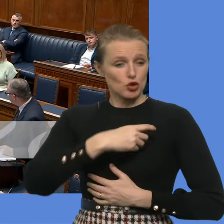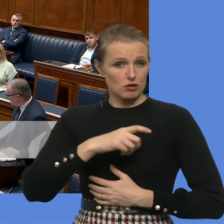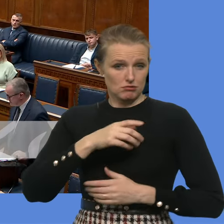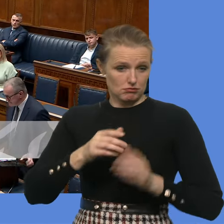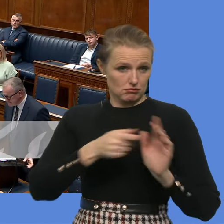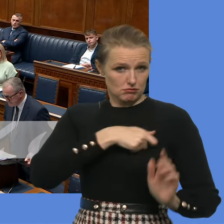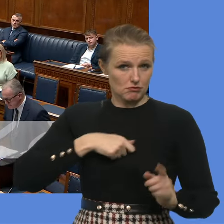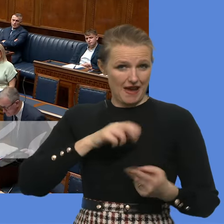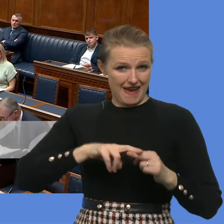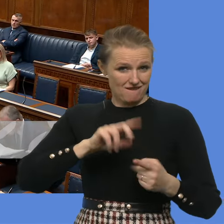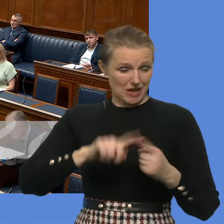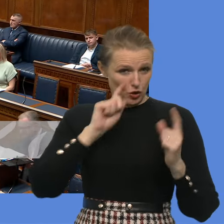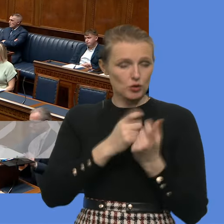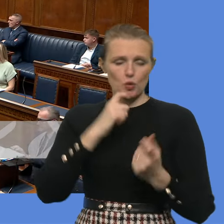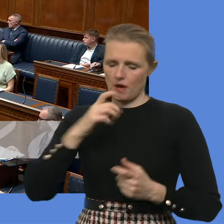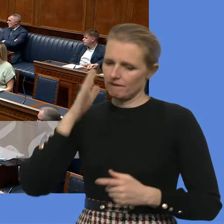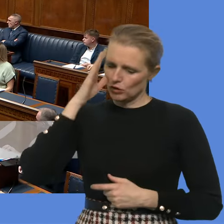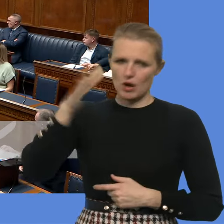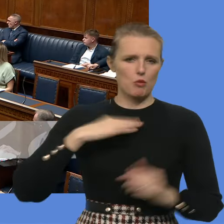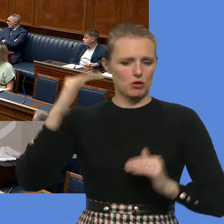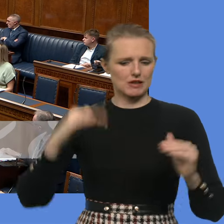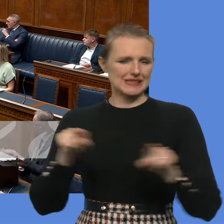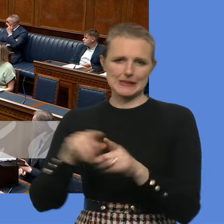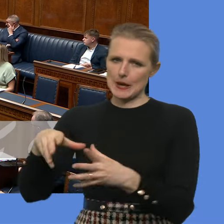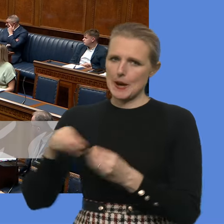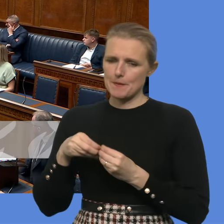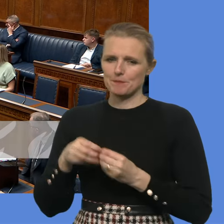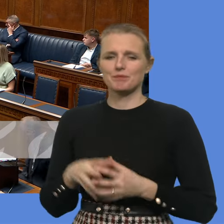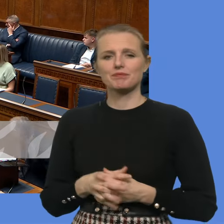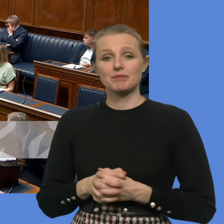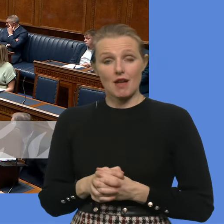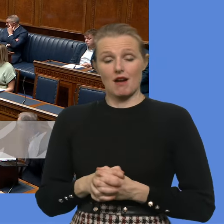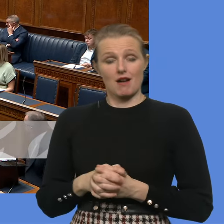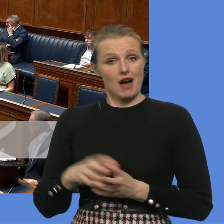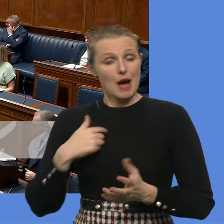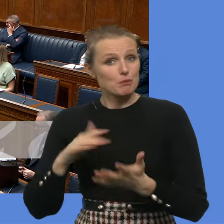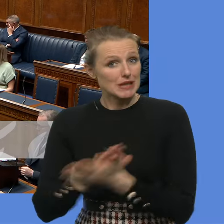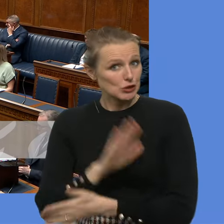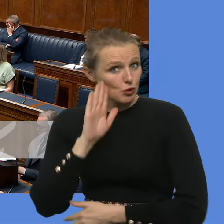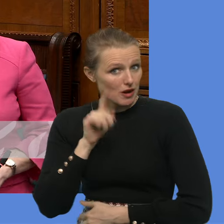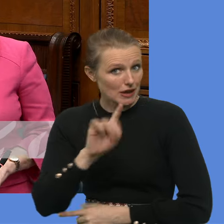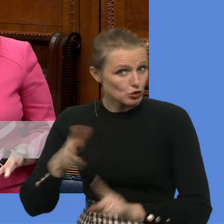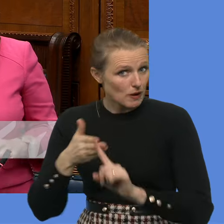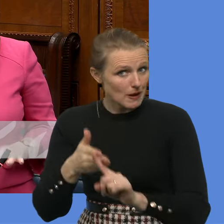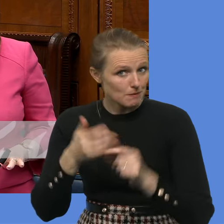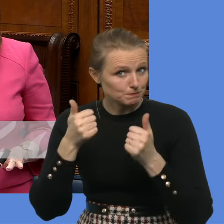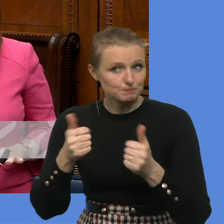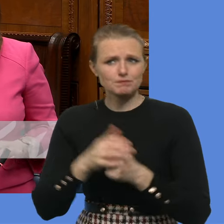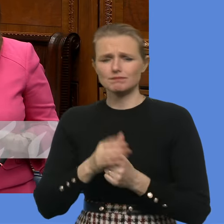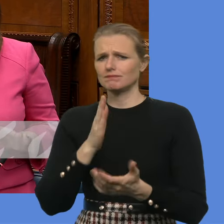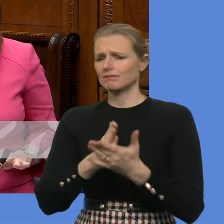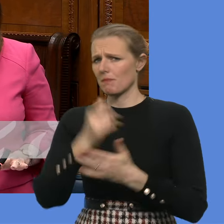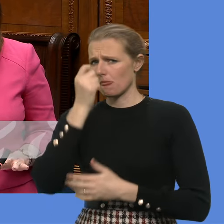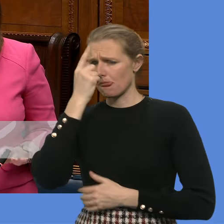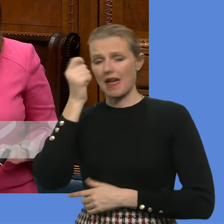lecturers. Ms. McLaughlin. Minister, and I'm pleased to hear that that's the direction of travel, but you can appreciate that